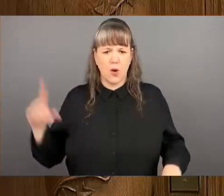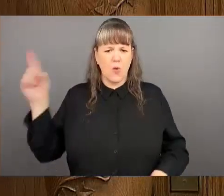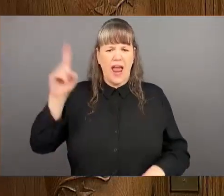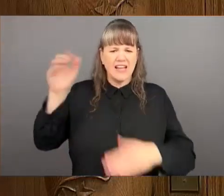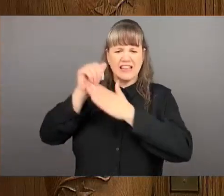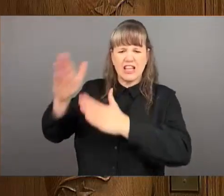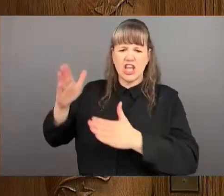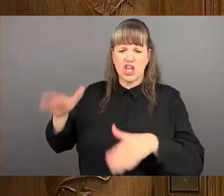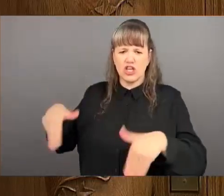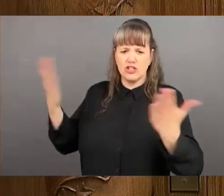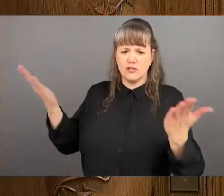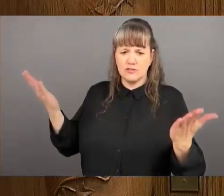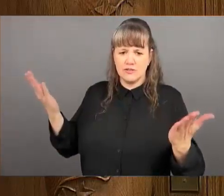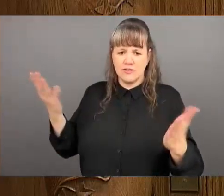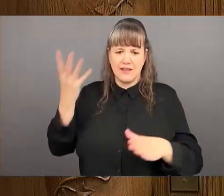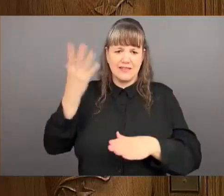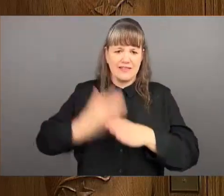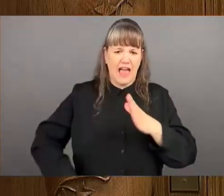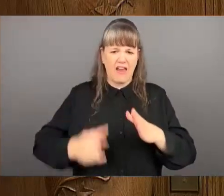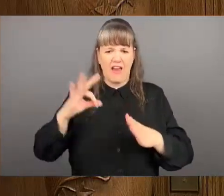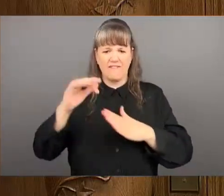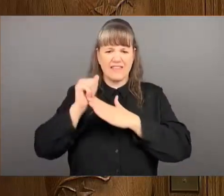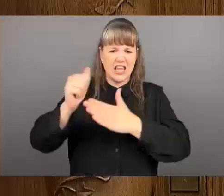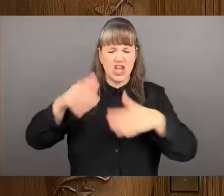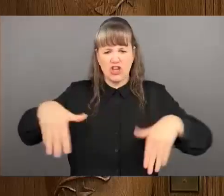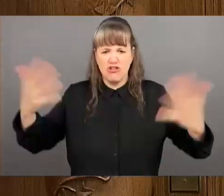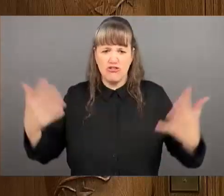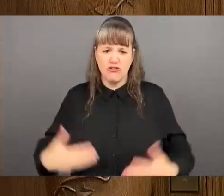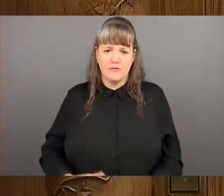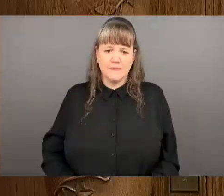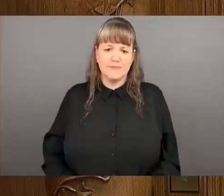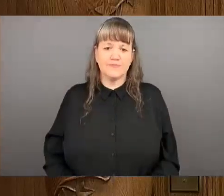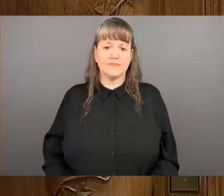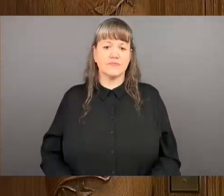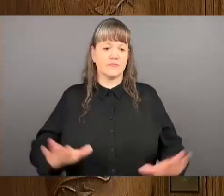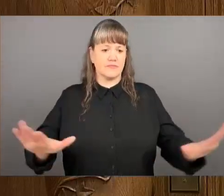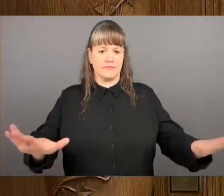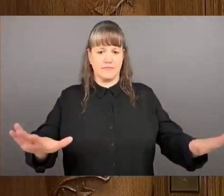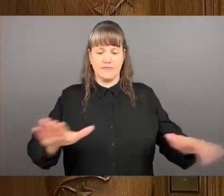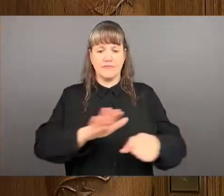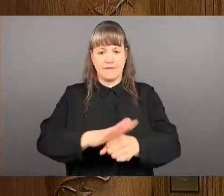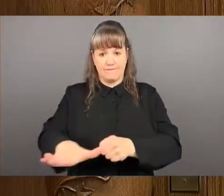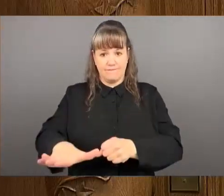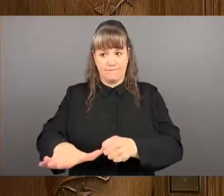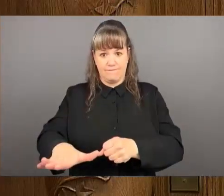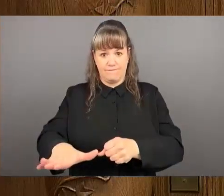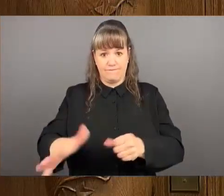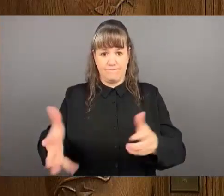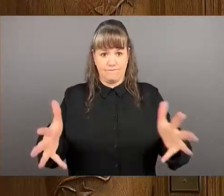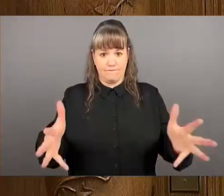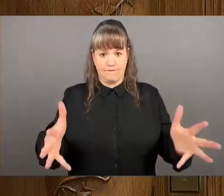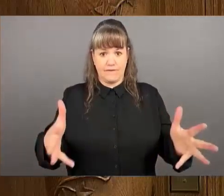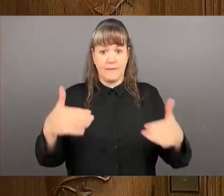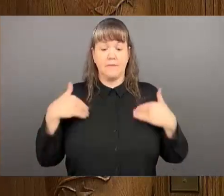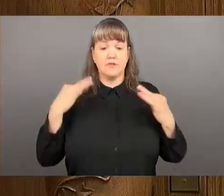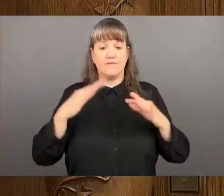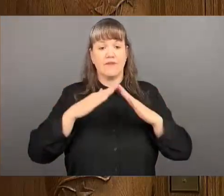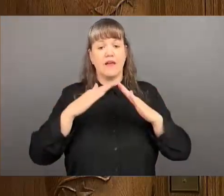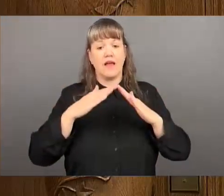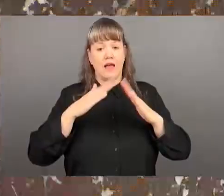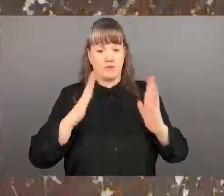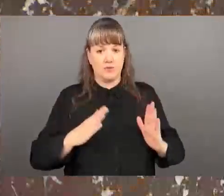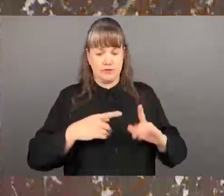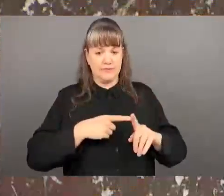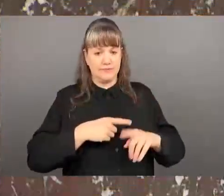Members, that's enough. Minister for Housing. Thank you so much, Honourable